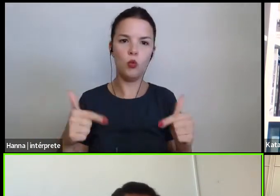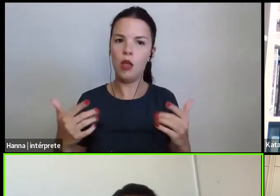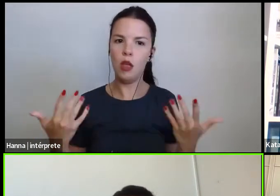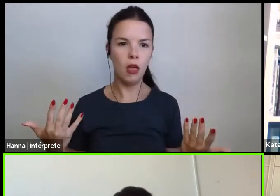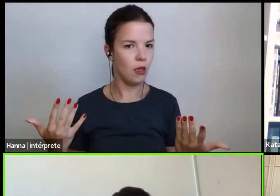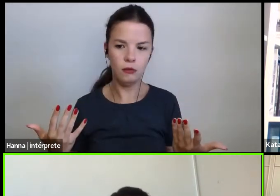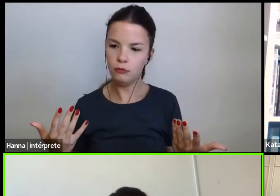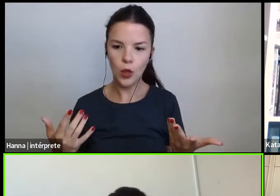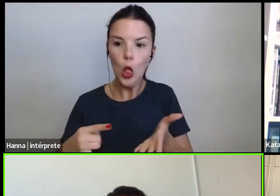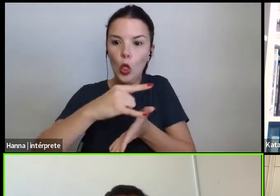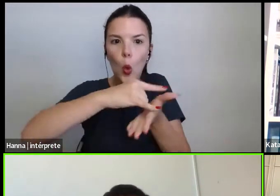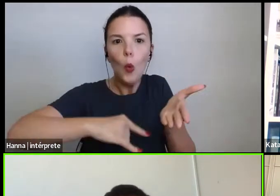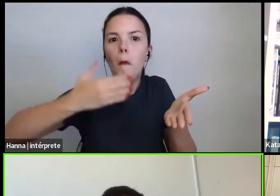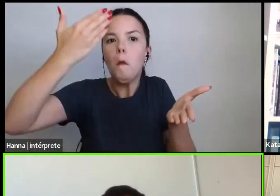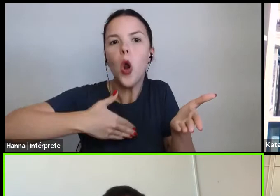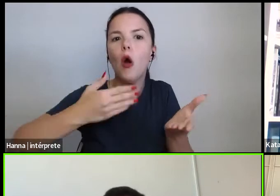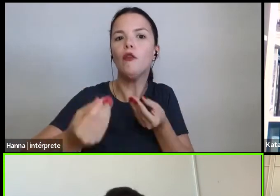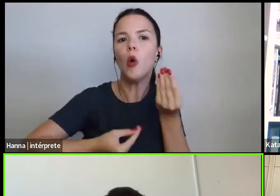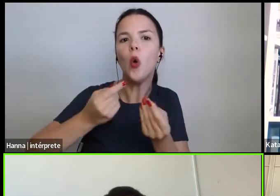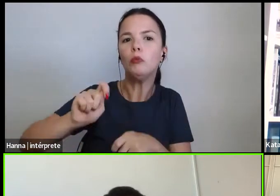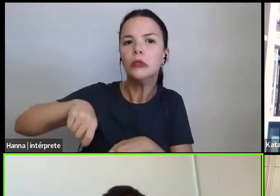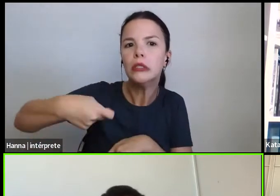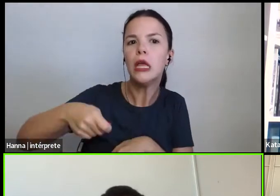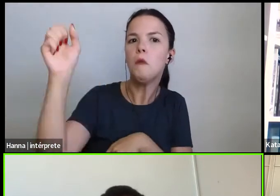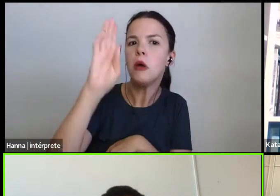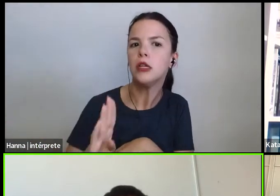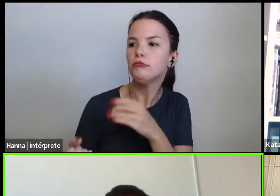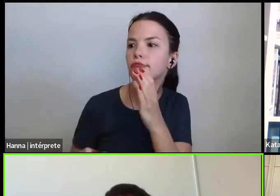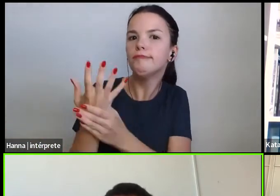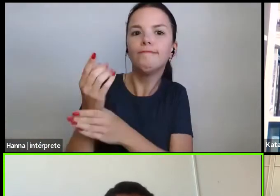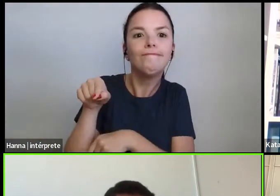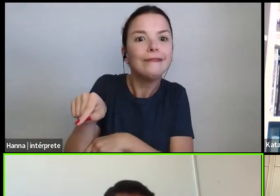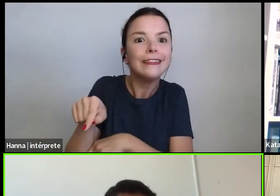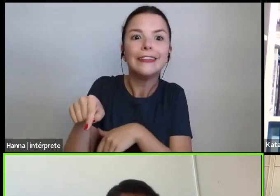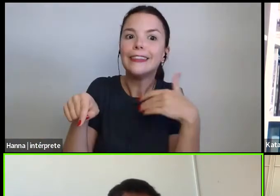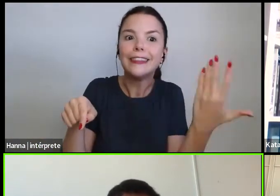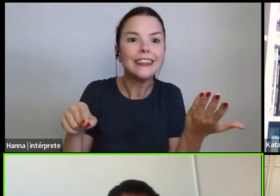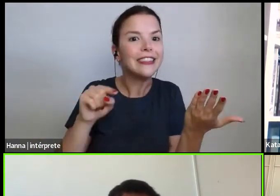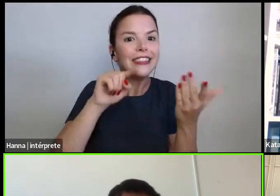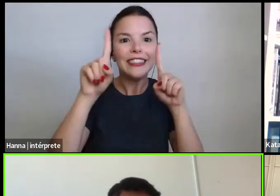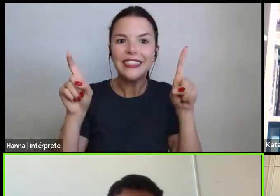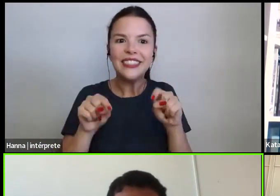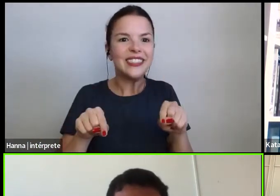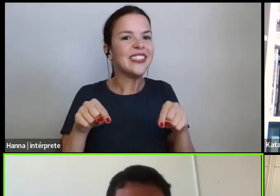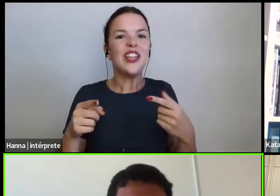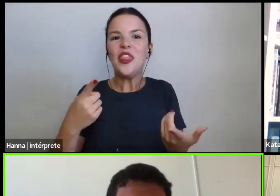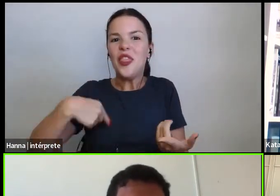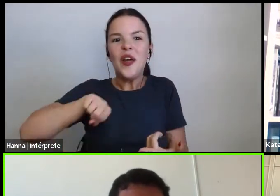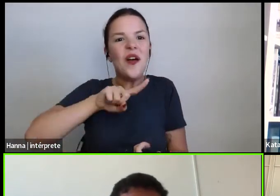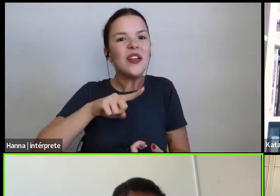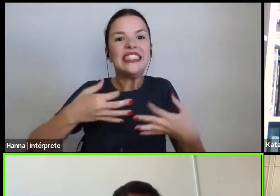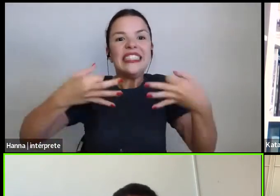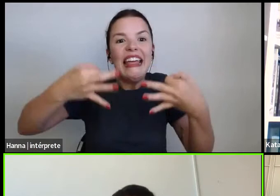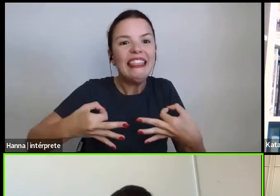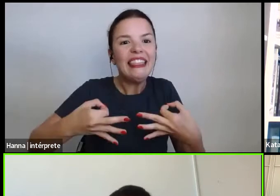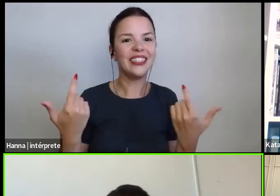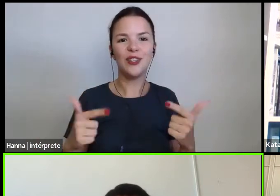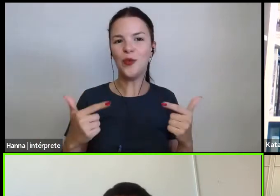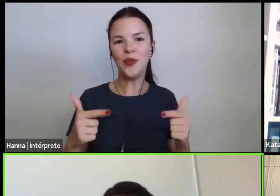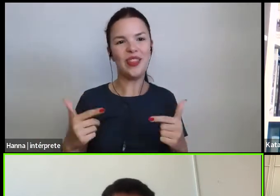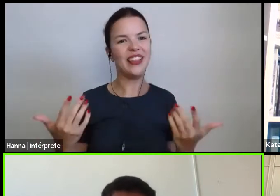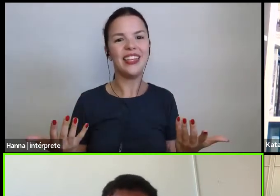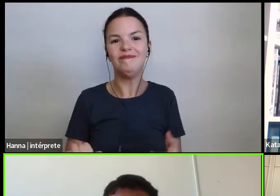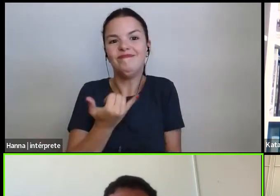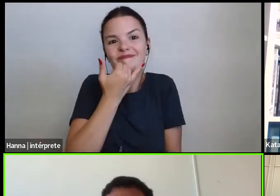documenting of how those signs were created, it's just a matter of speculation to some extent. I'm